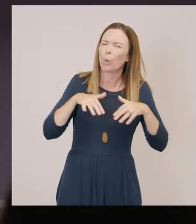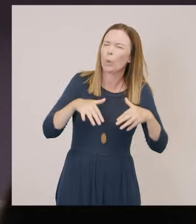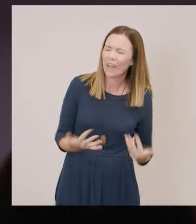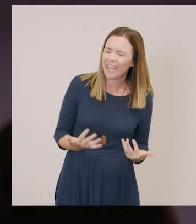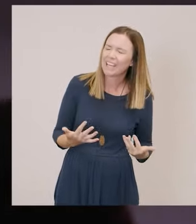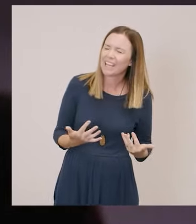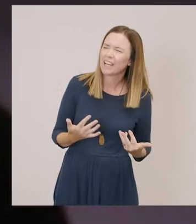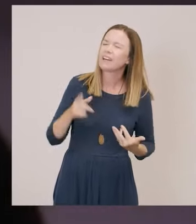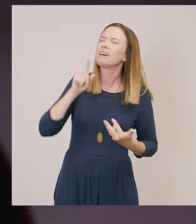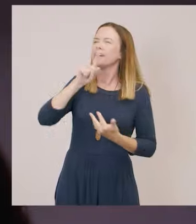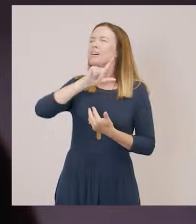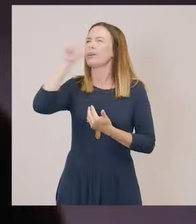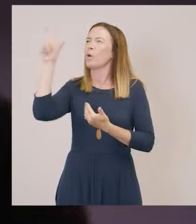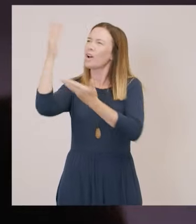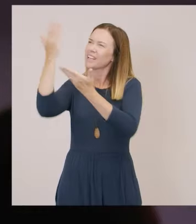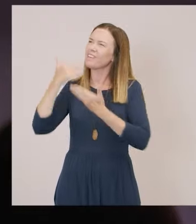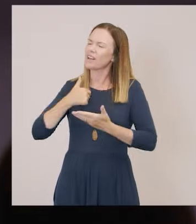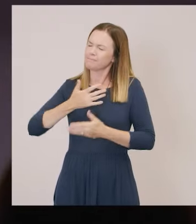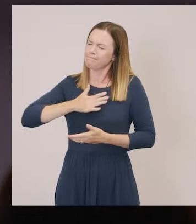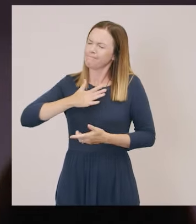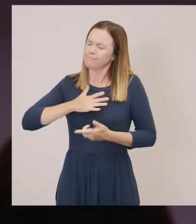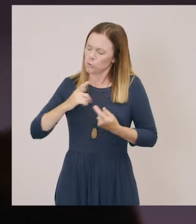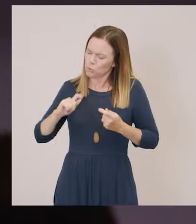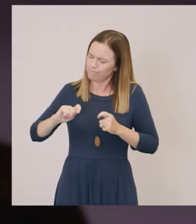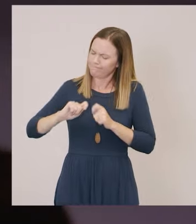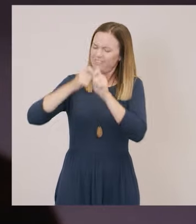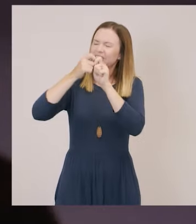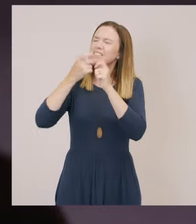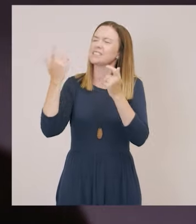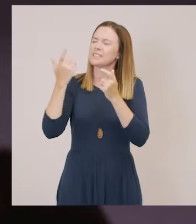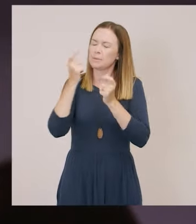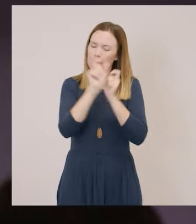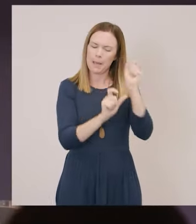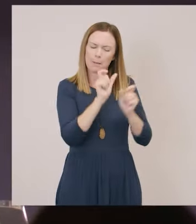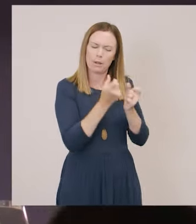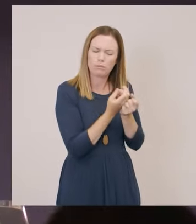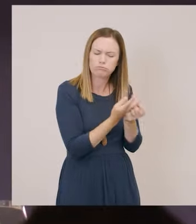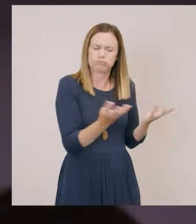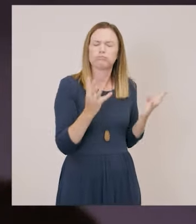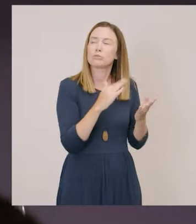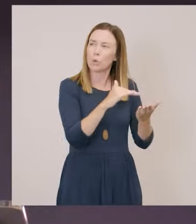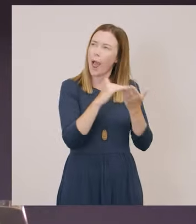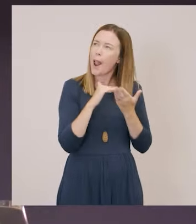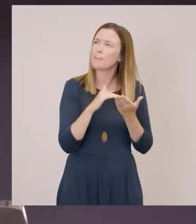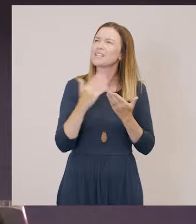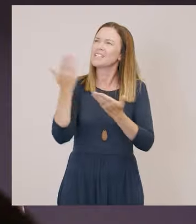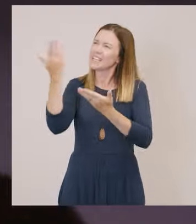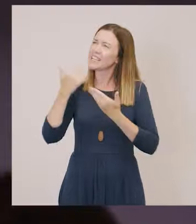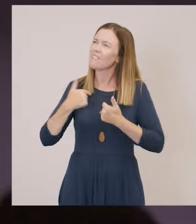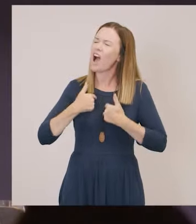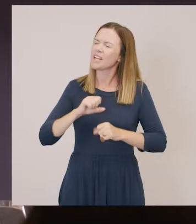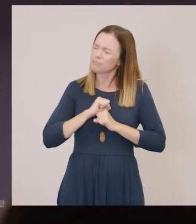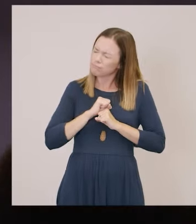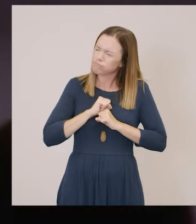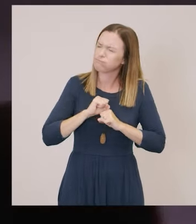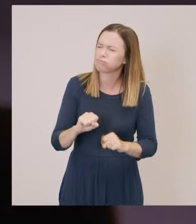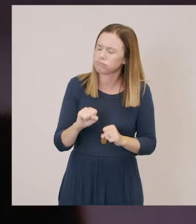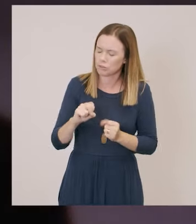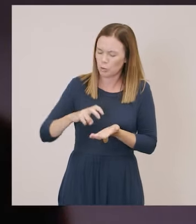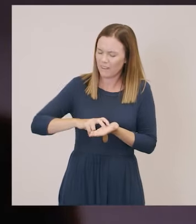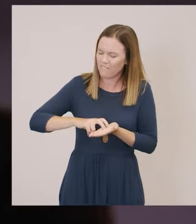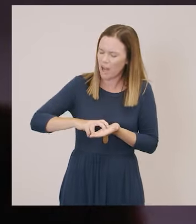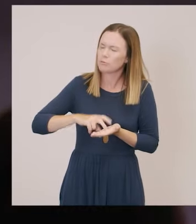you just give us a desire to get that sorted out? Put people around us who would help us with that. Give us courage to be vulnerable, to